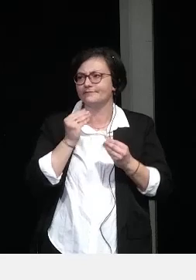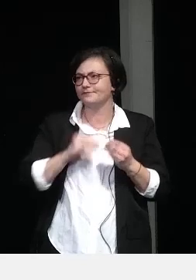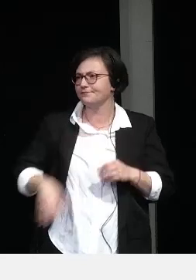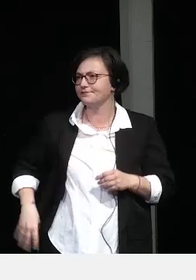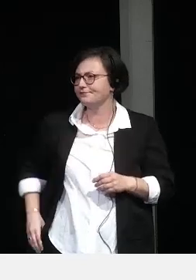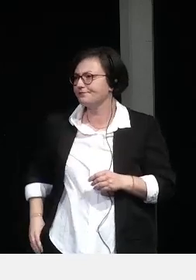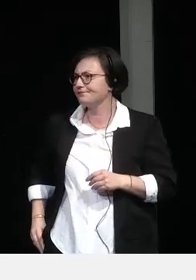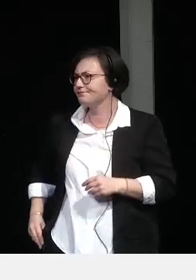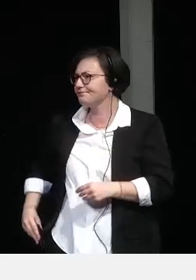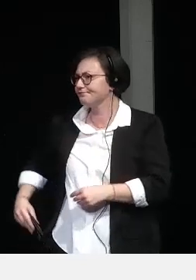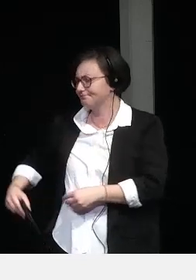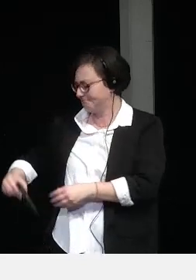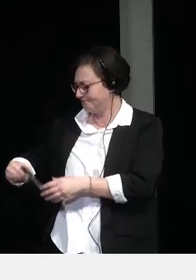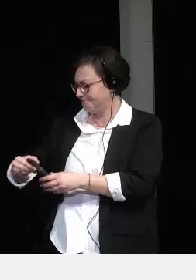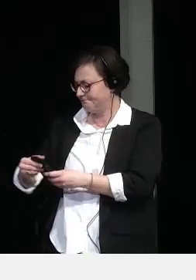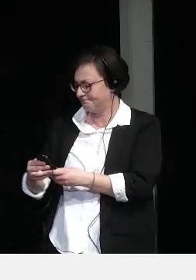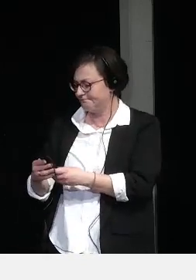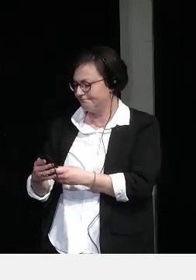Okay, so